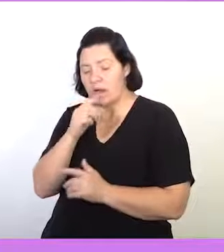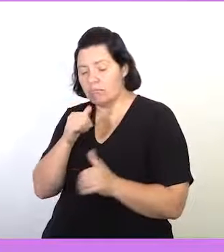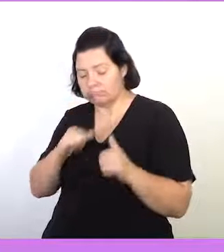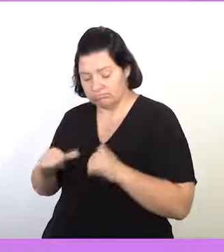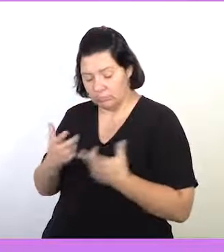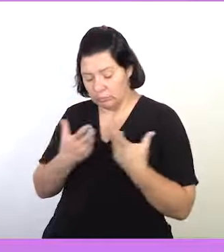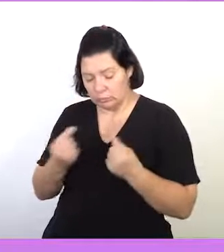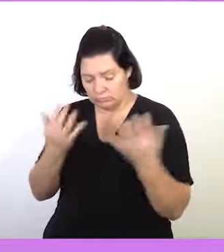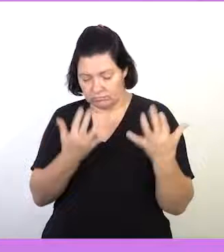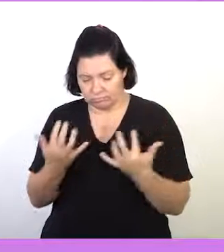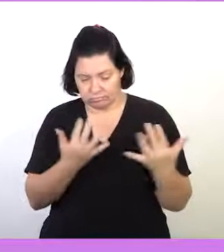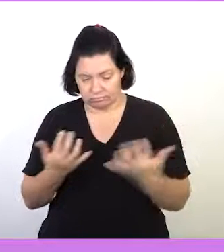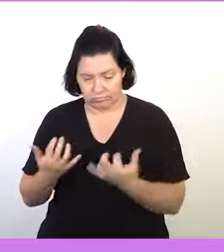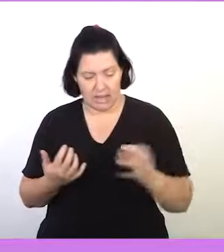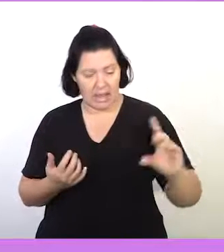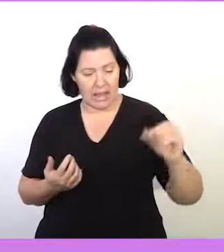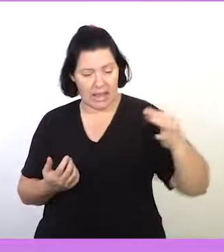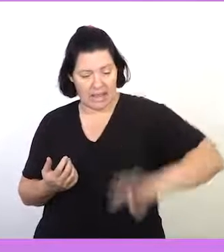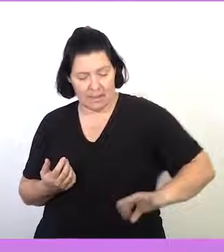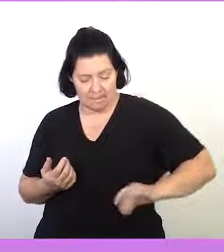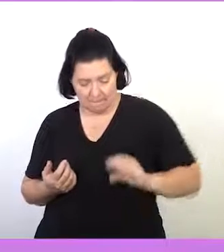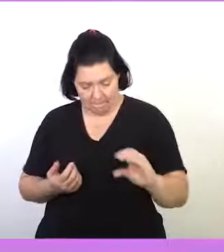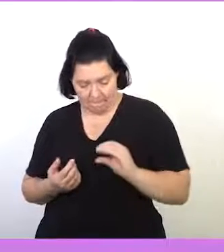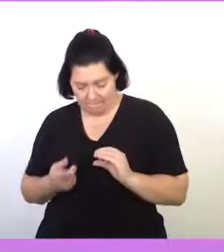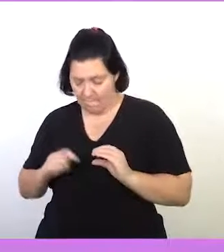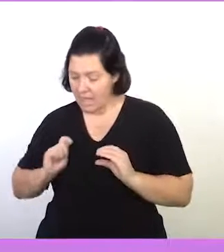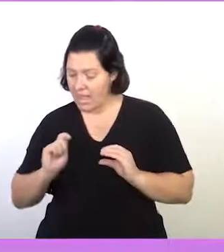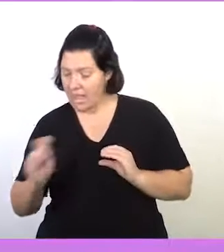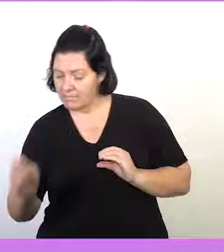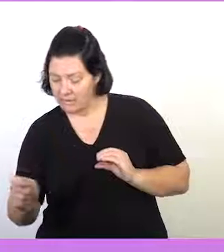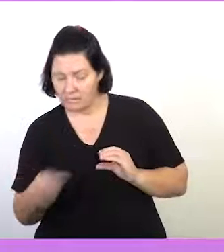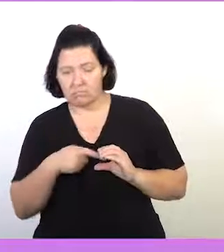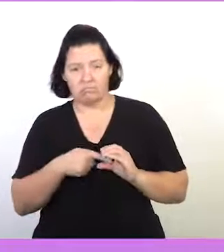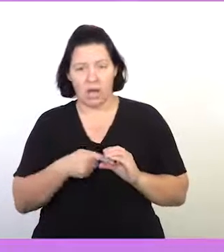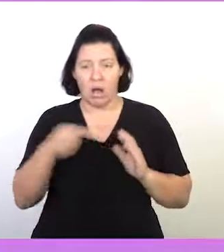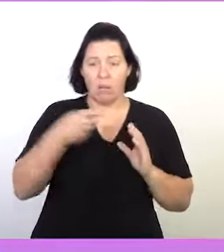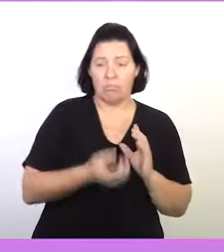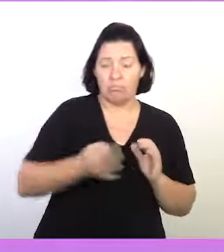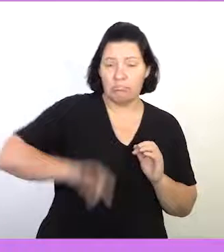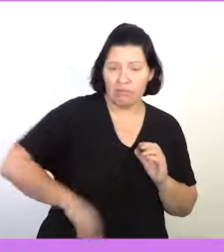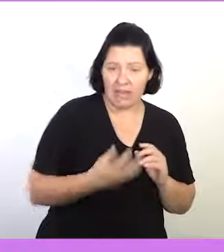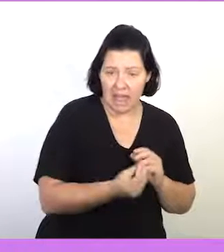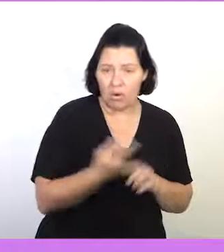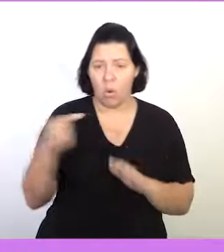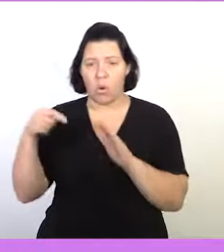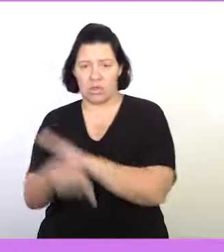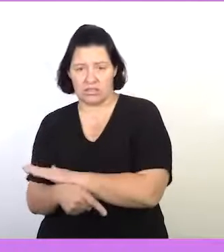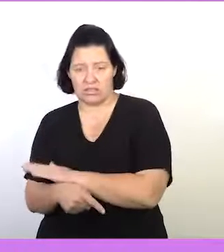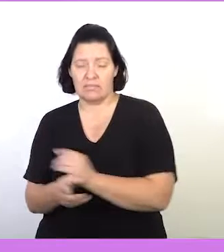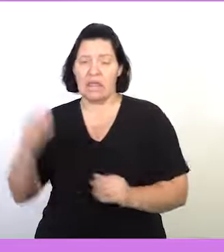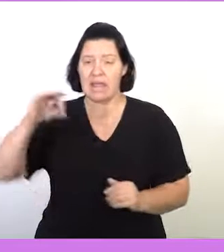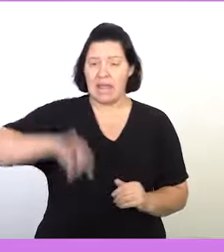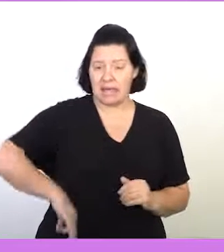perform calculation involving income, expenditure, profit and loss, budgets, as well as income and